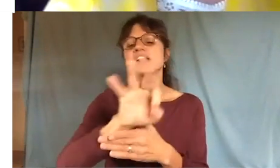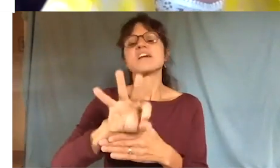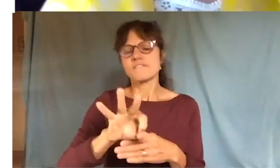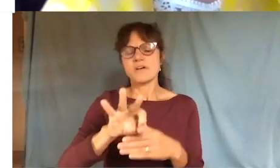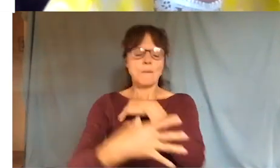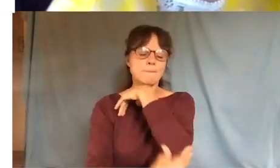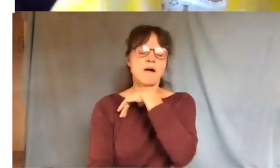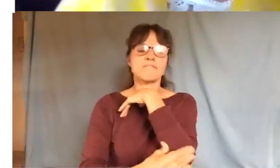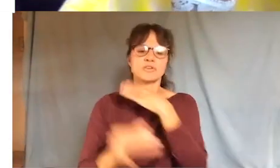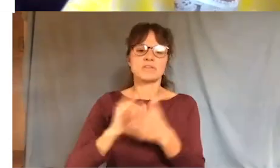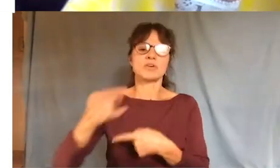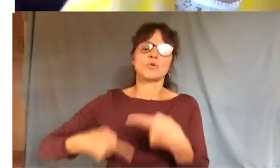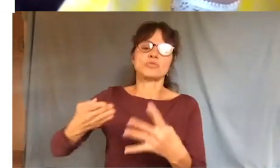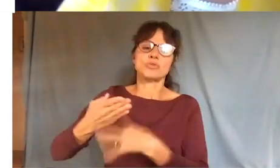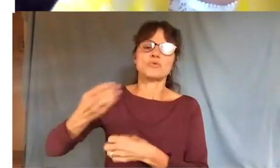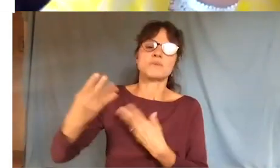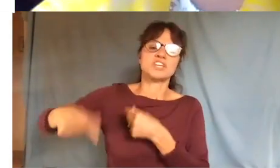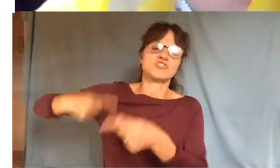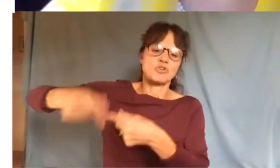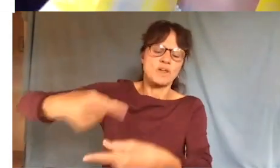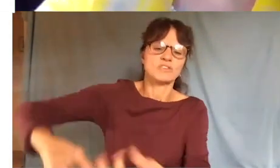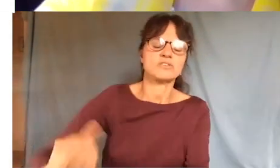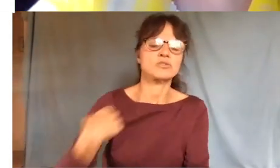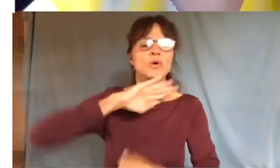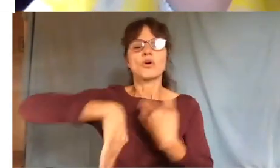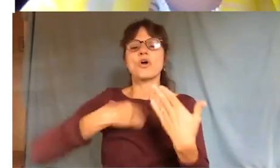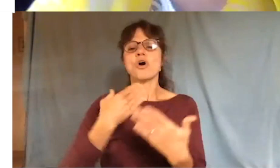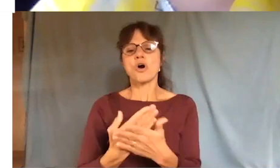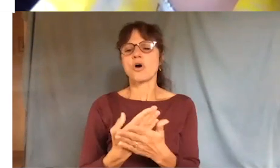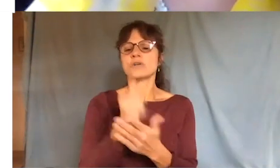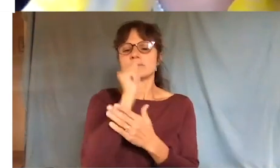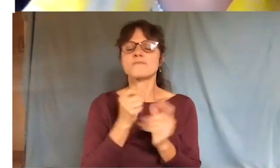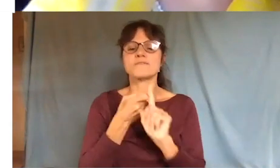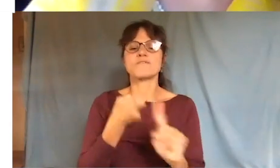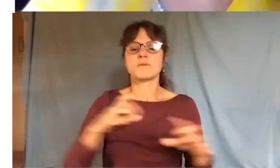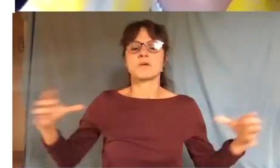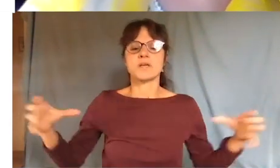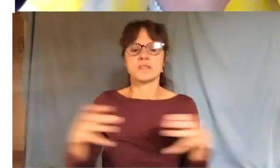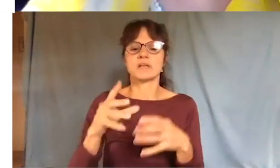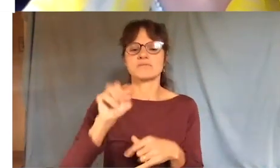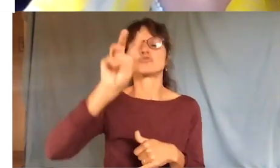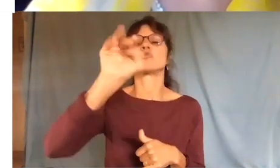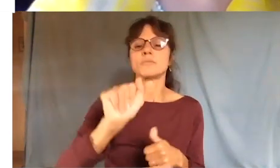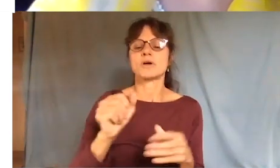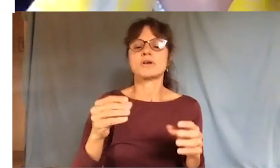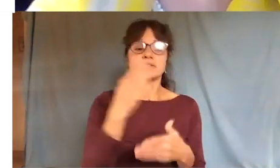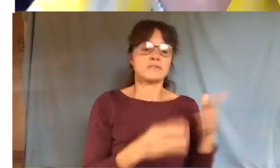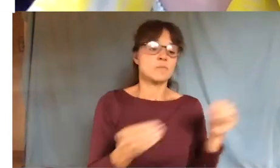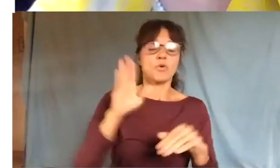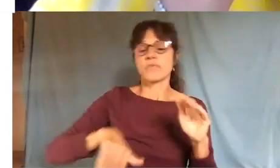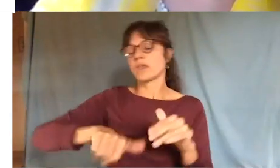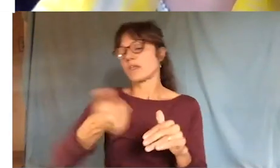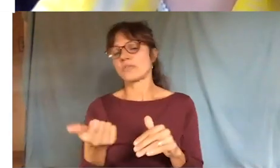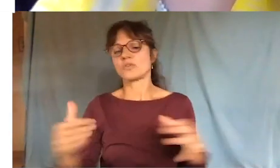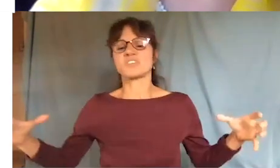that we are all suffering from collective trauma, some of us more obviously than others. A collective trauma is something that